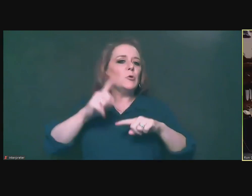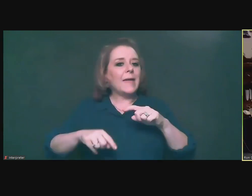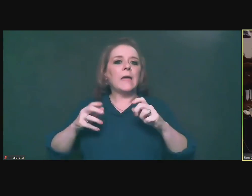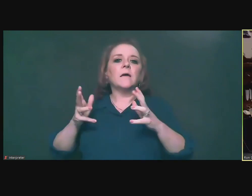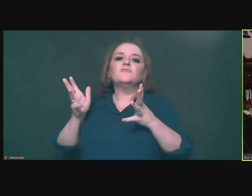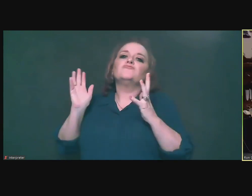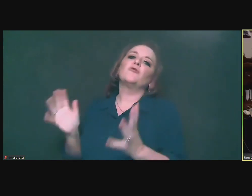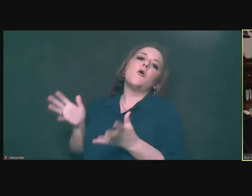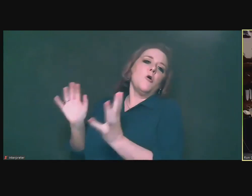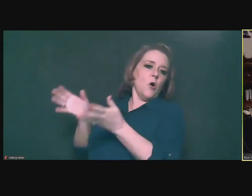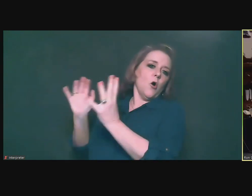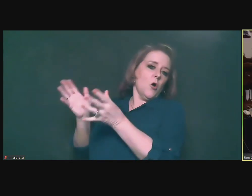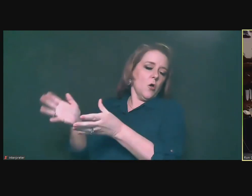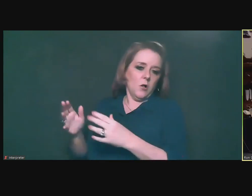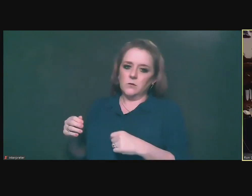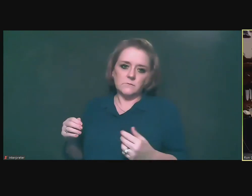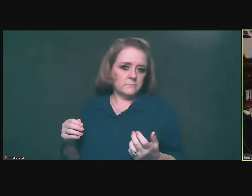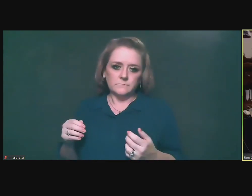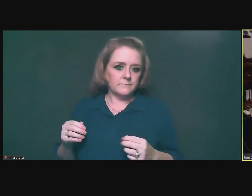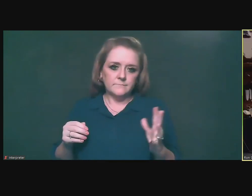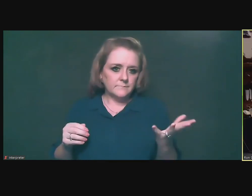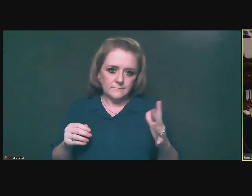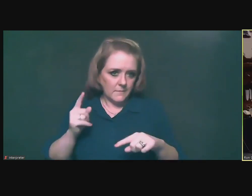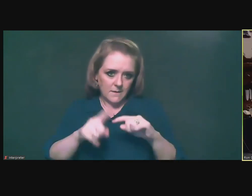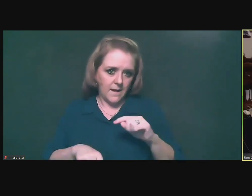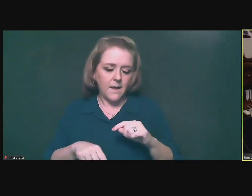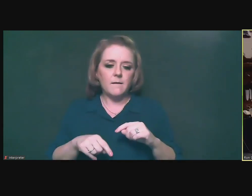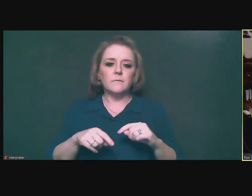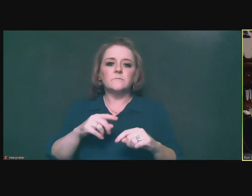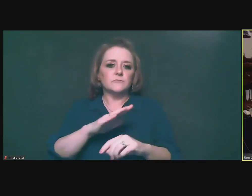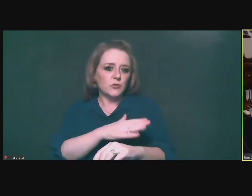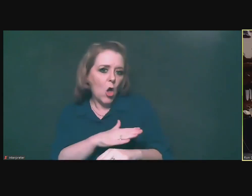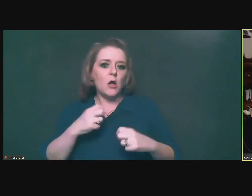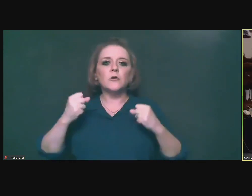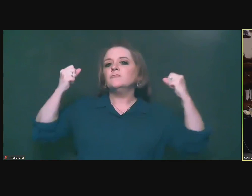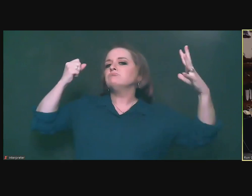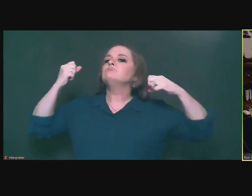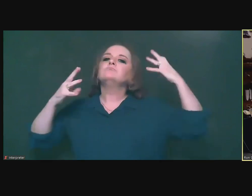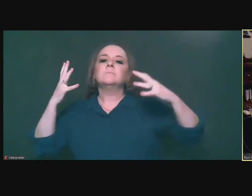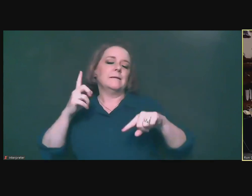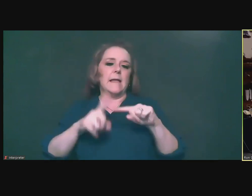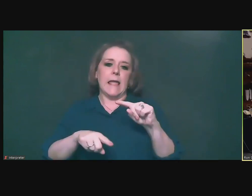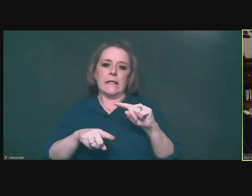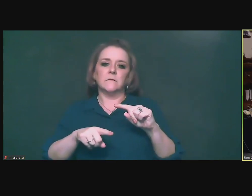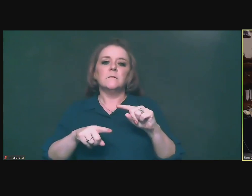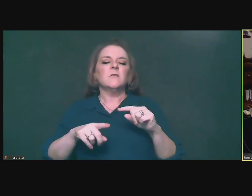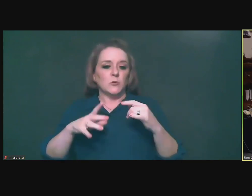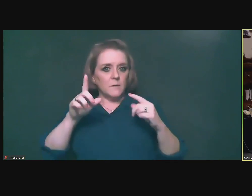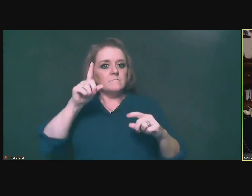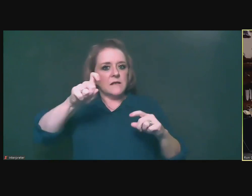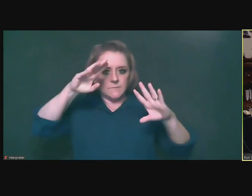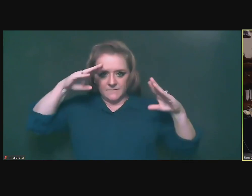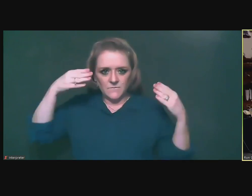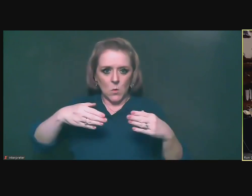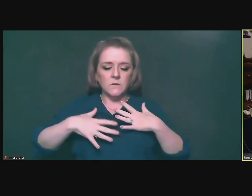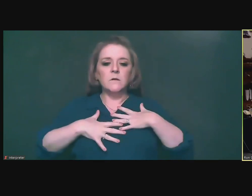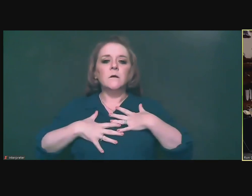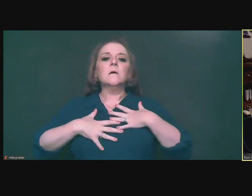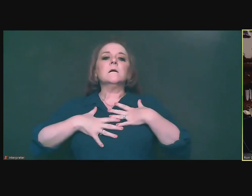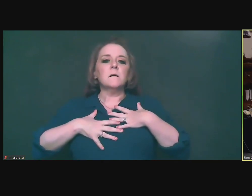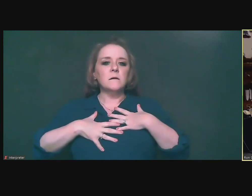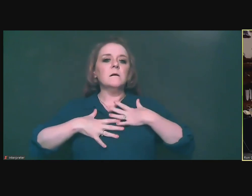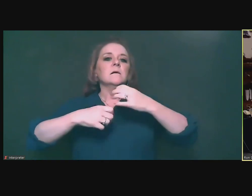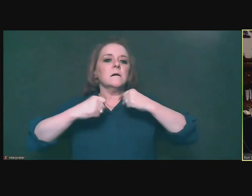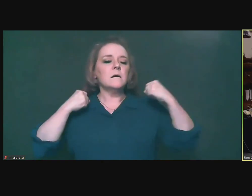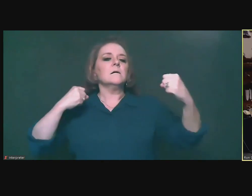breath control to carry a tune or to sing a song. That's the level of exertion that you need to be at.